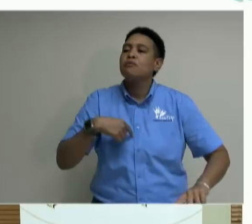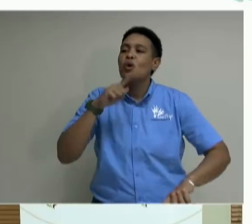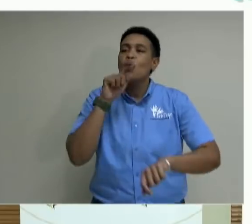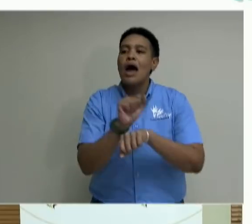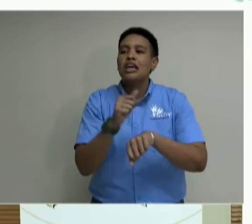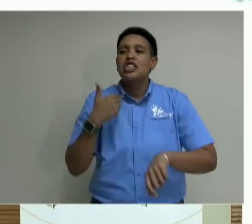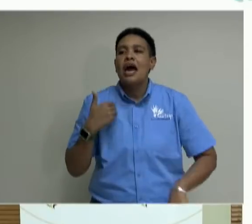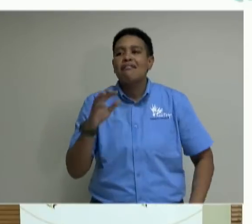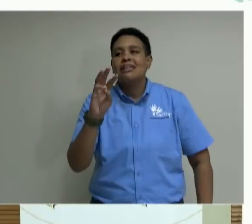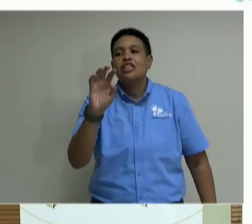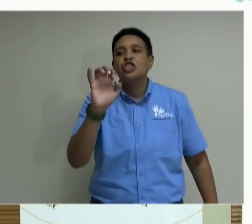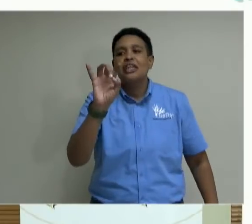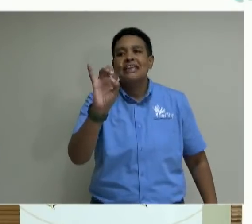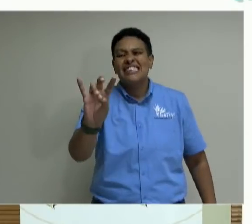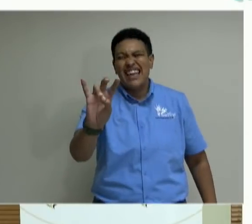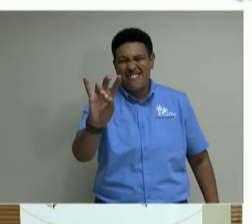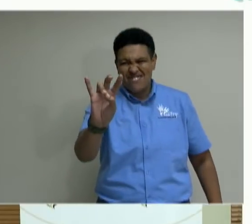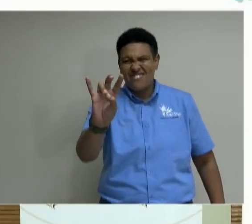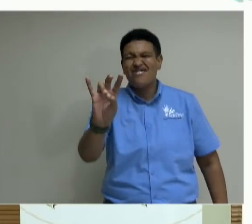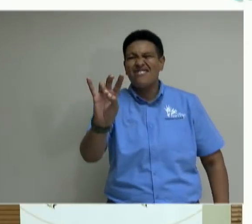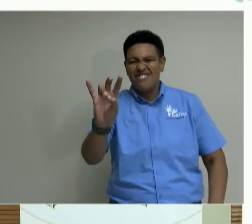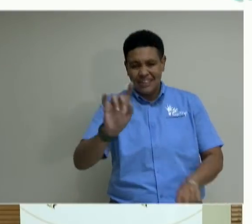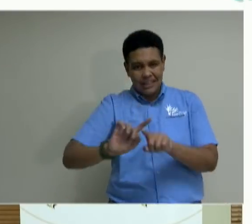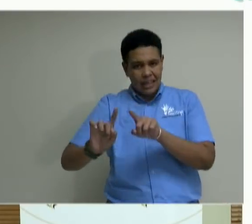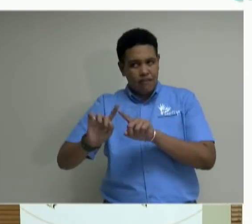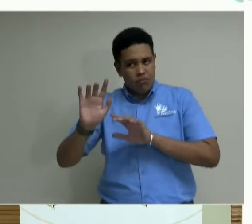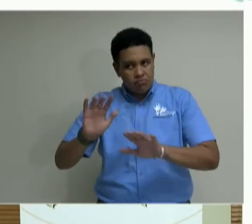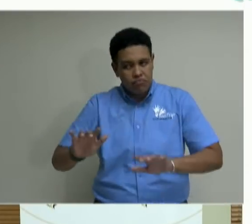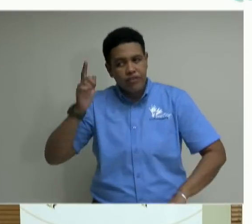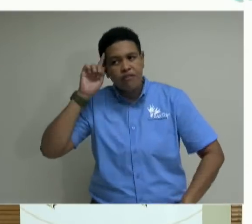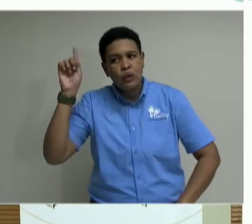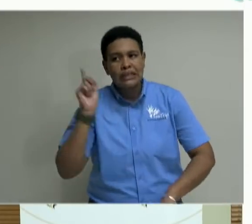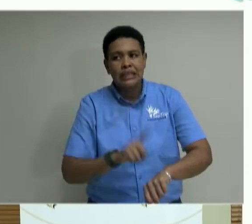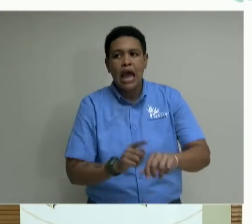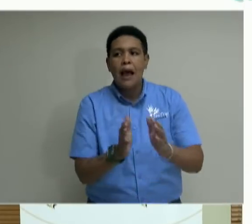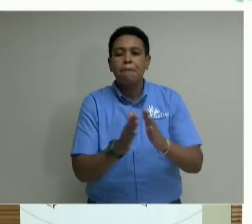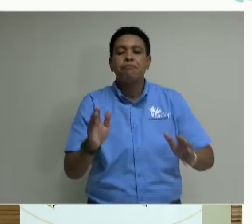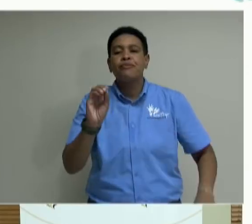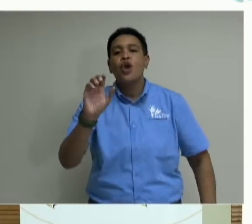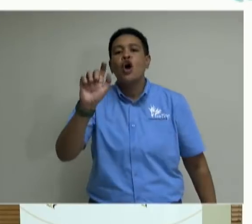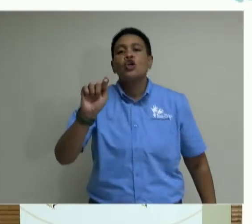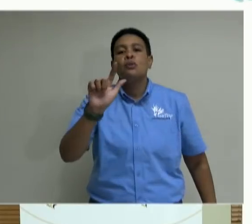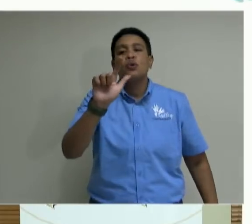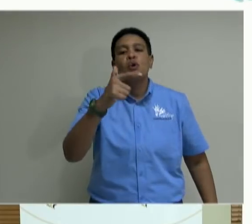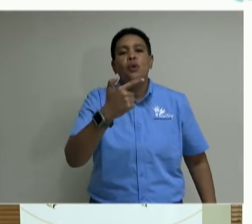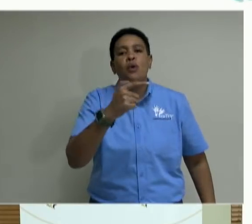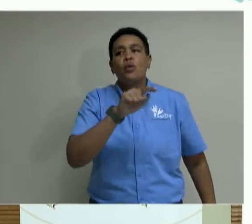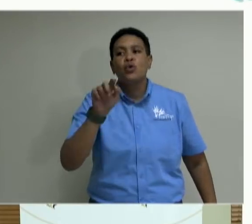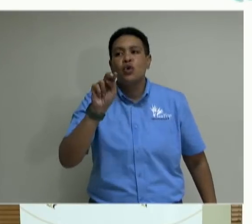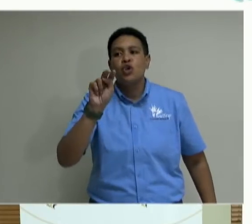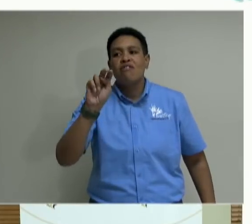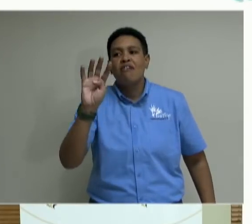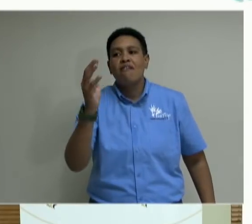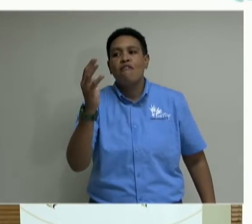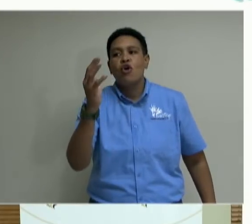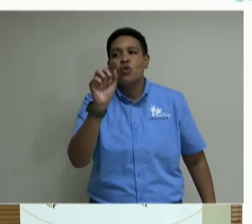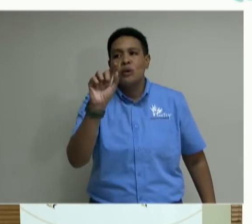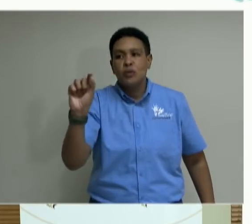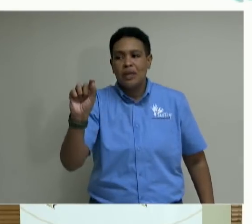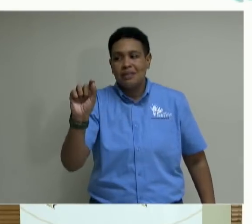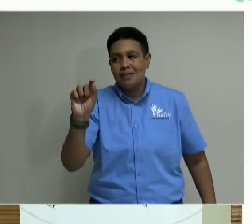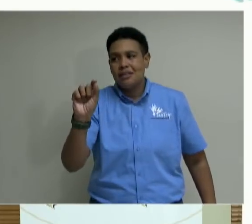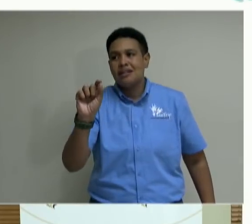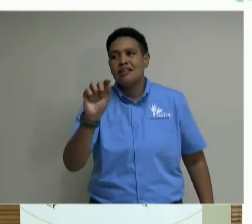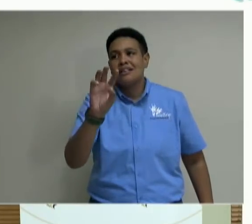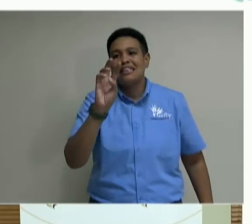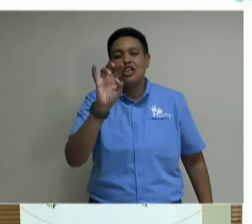have 687 cases for the period October 21 to November 4th, 2020, which